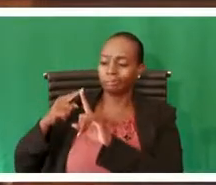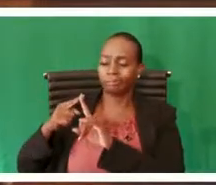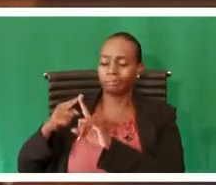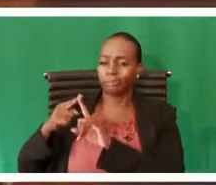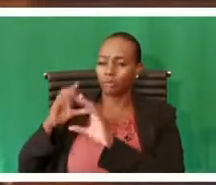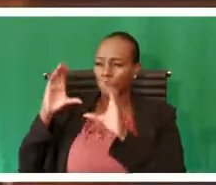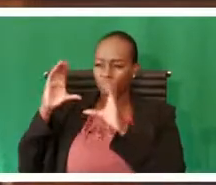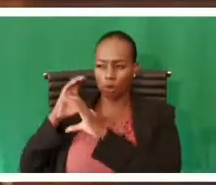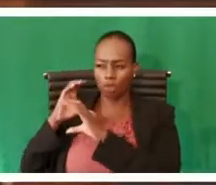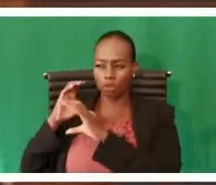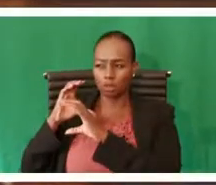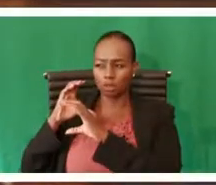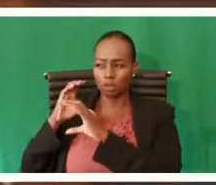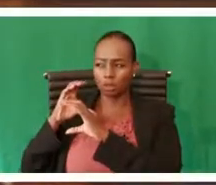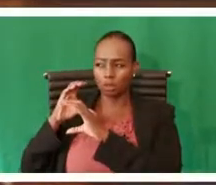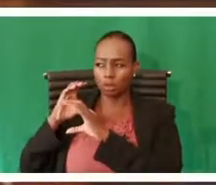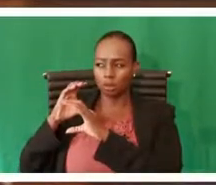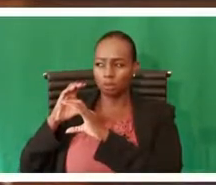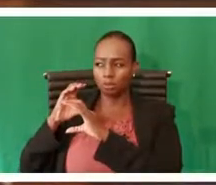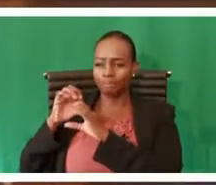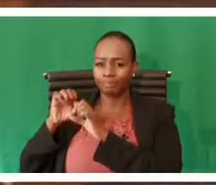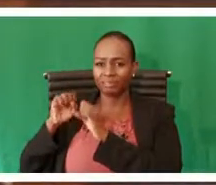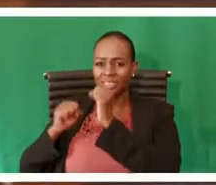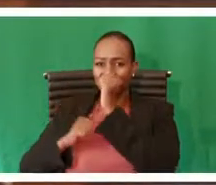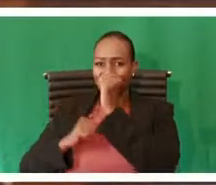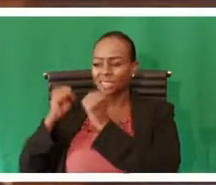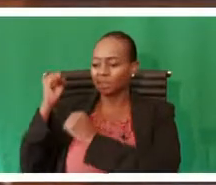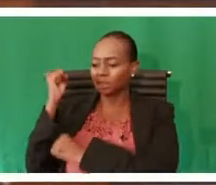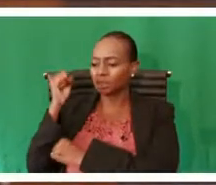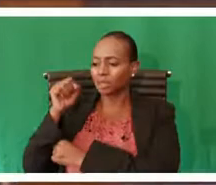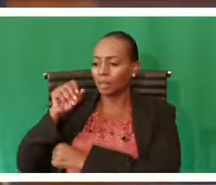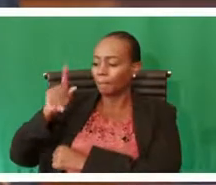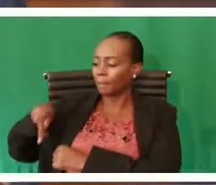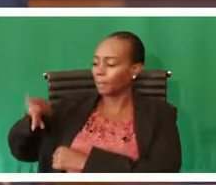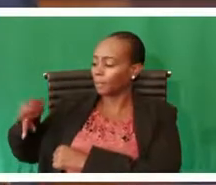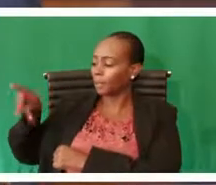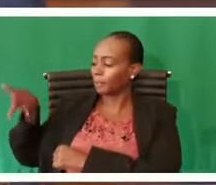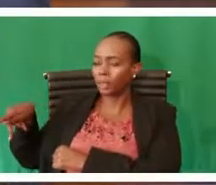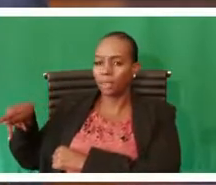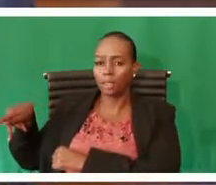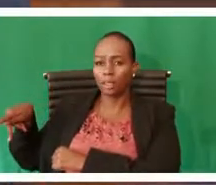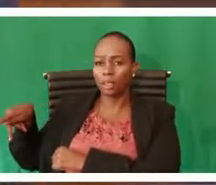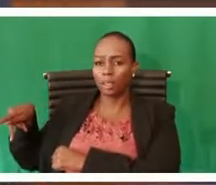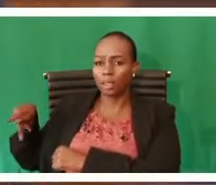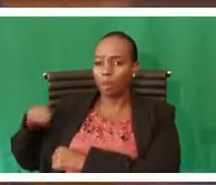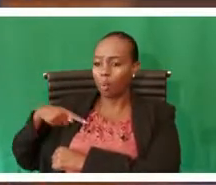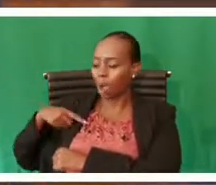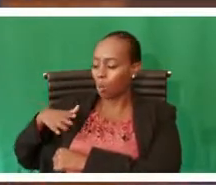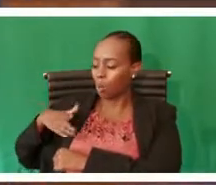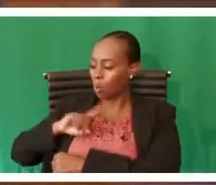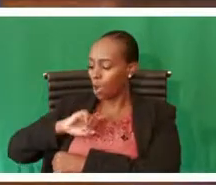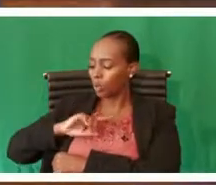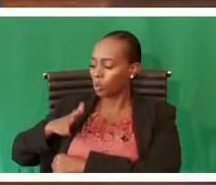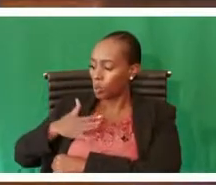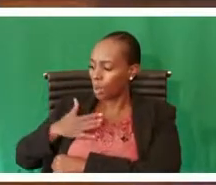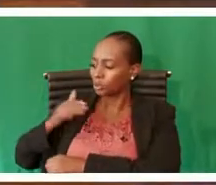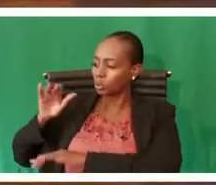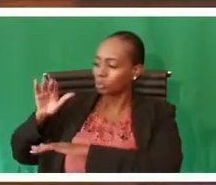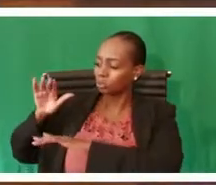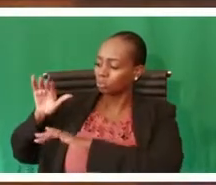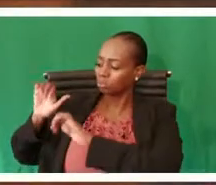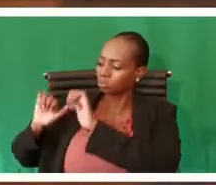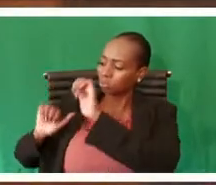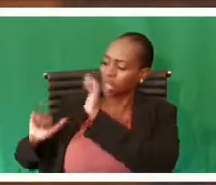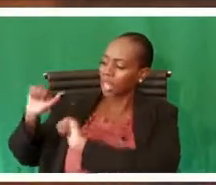triple P mechanism, in terms of addressing the building of the legislature.